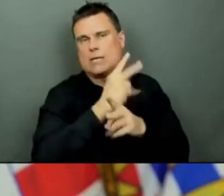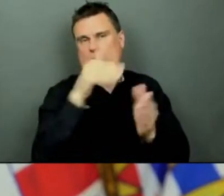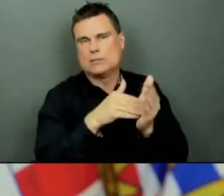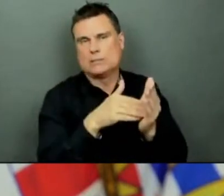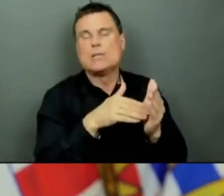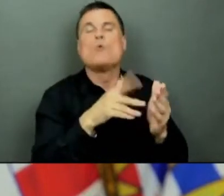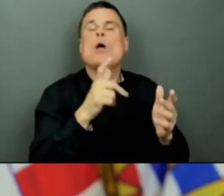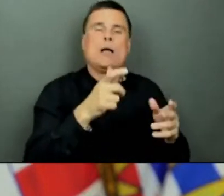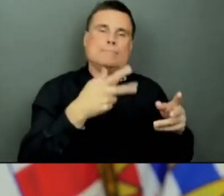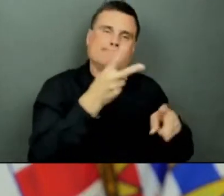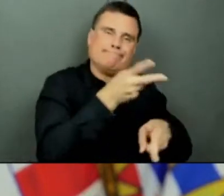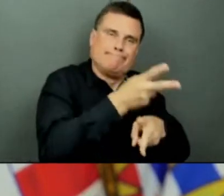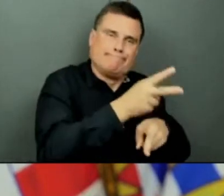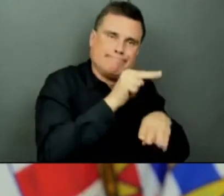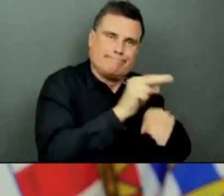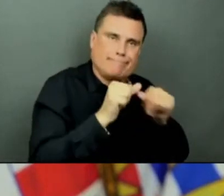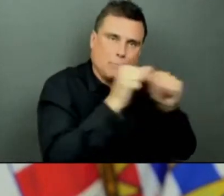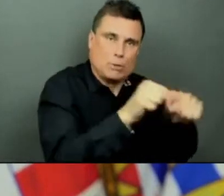included. And so